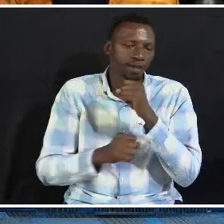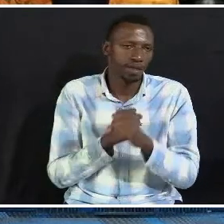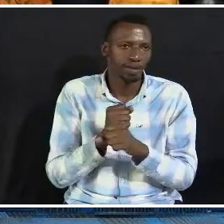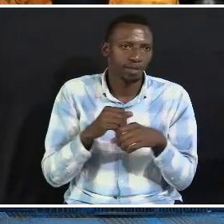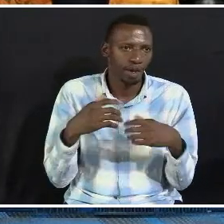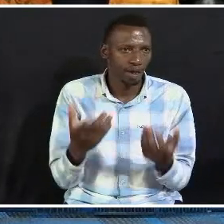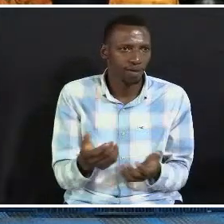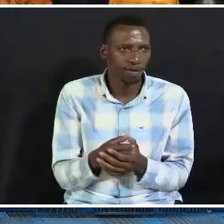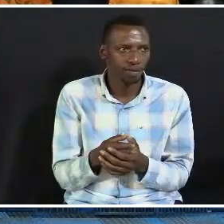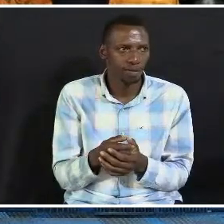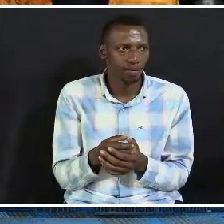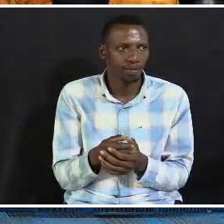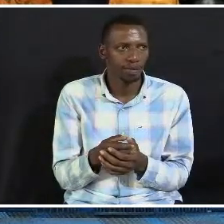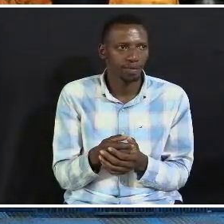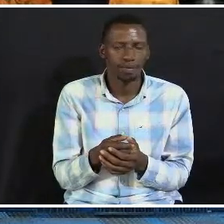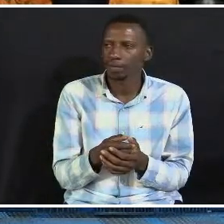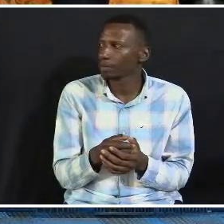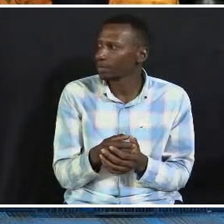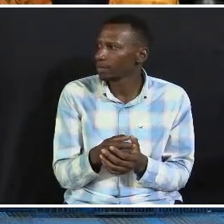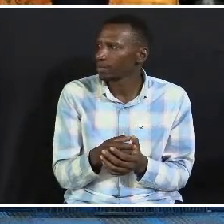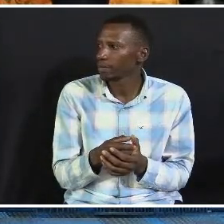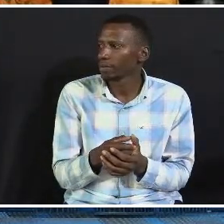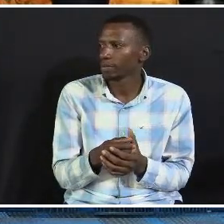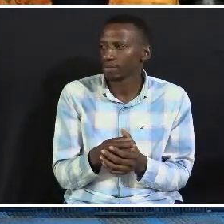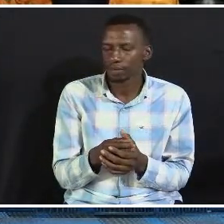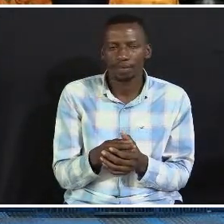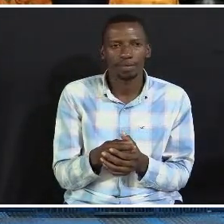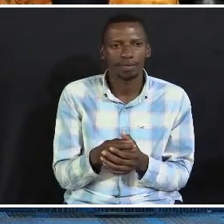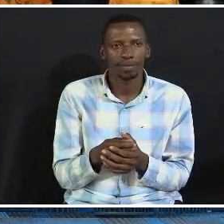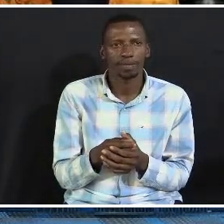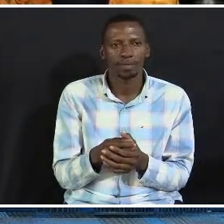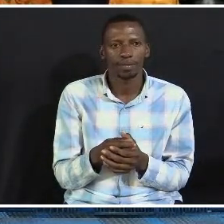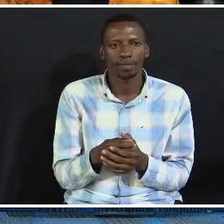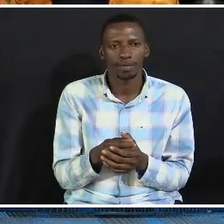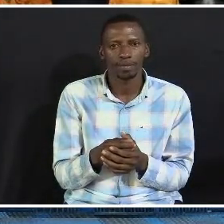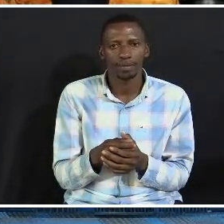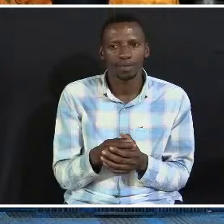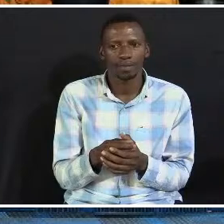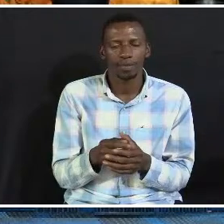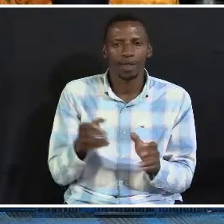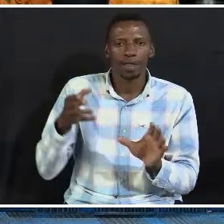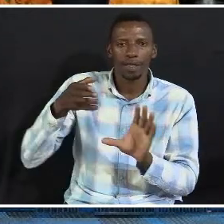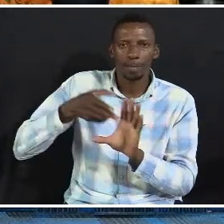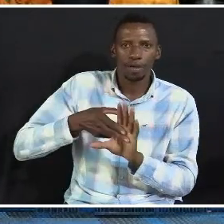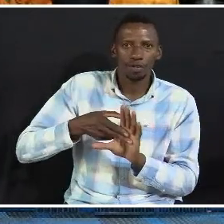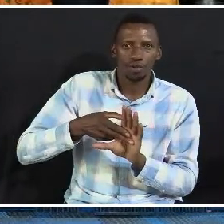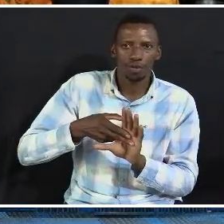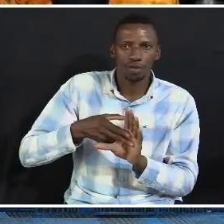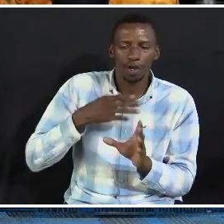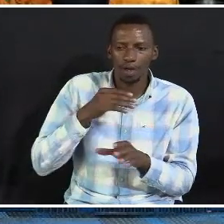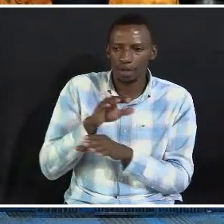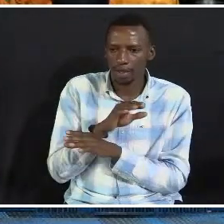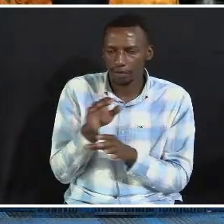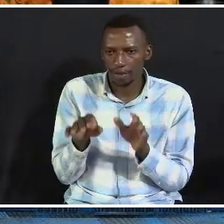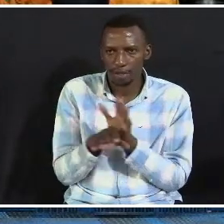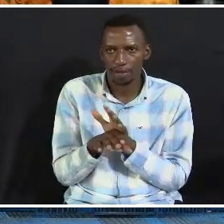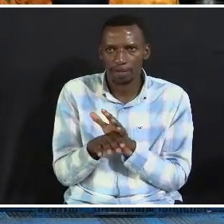The oil these cars drink, if ever they drink, the petrol they drink, and everything.